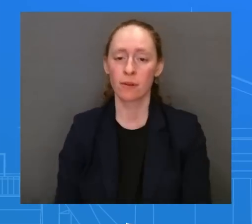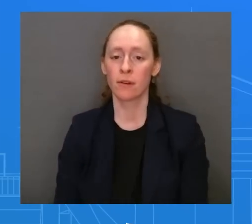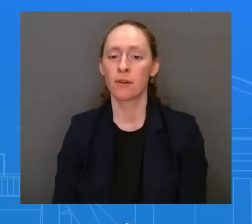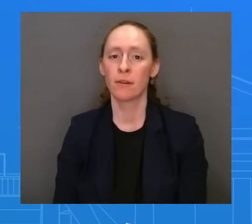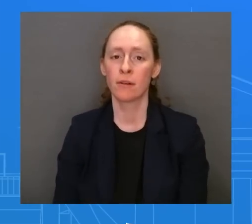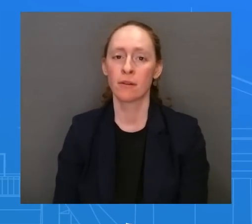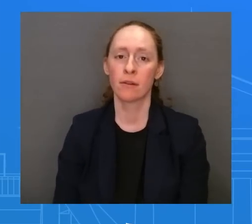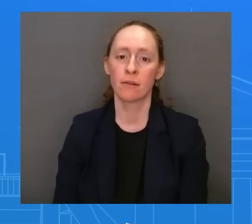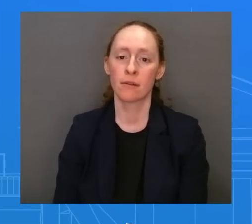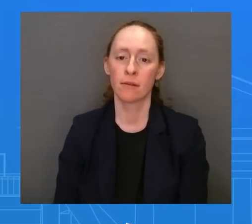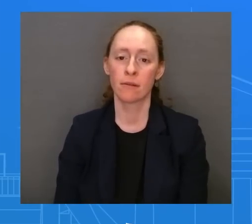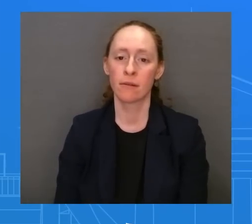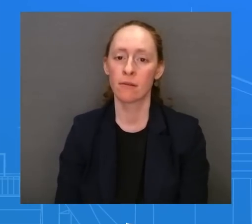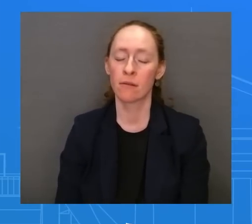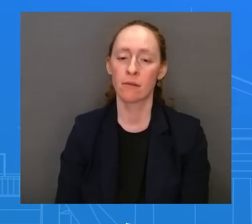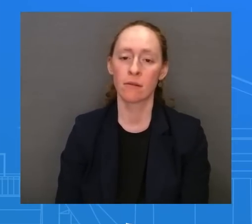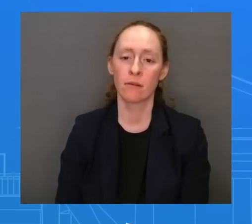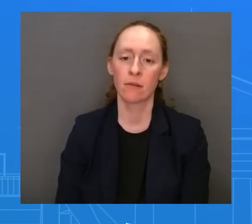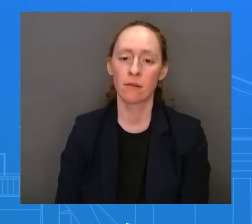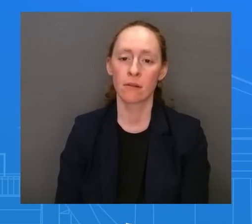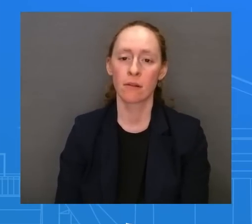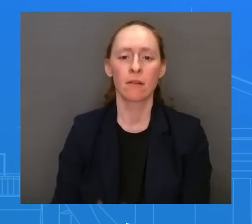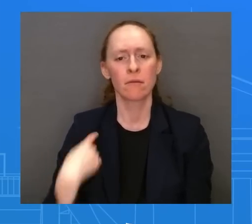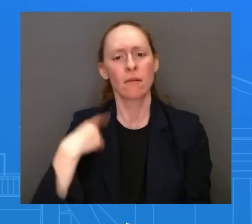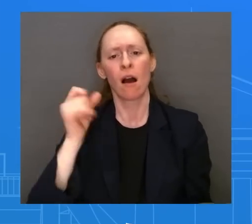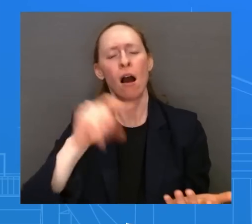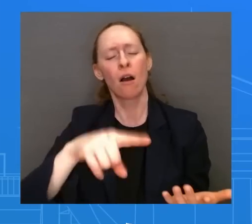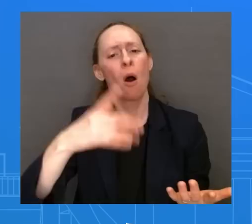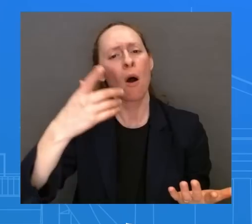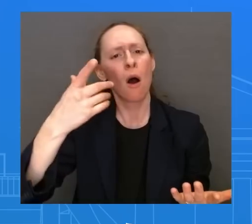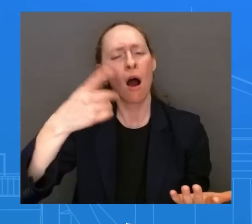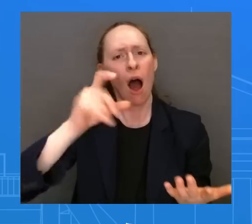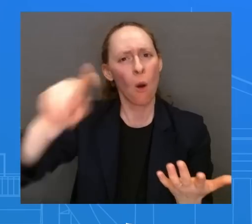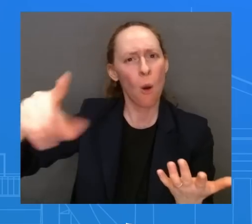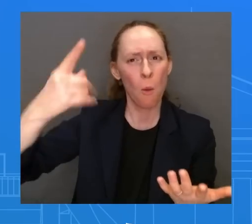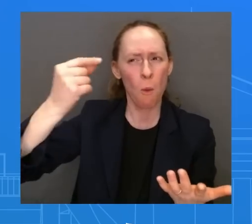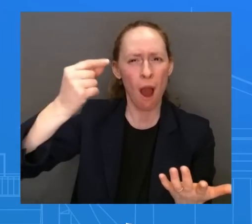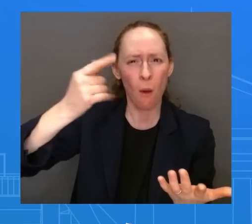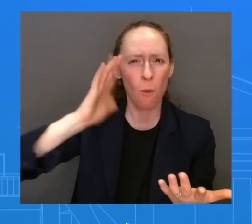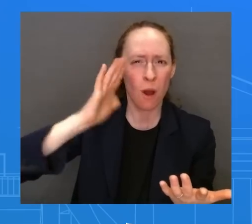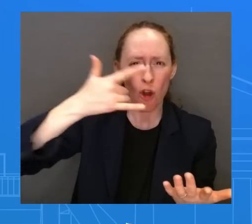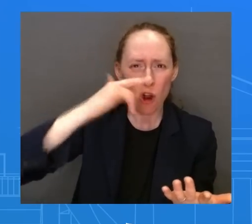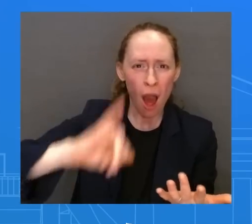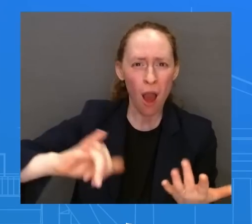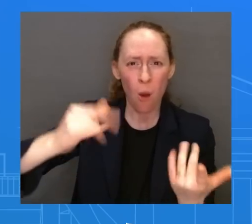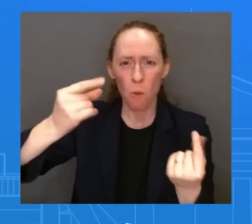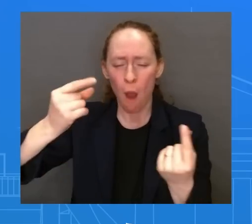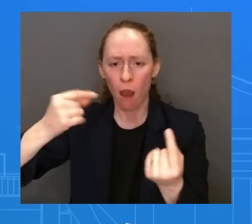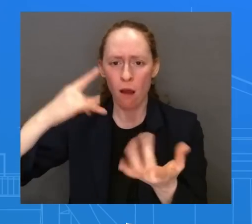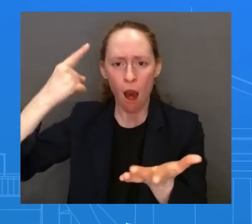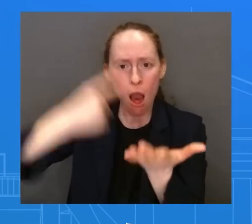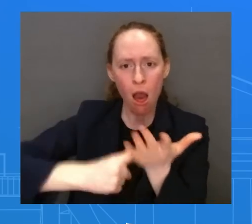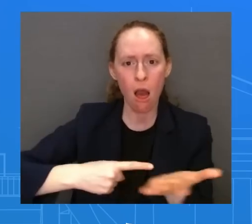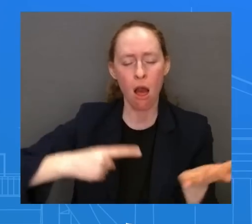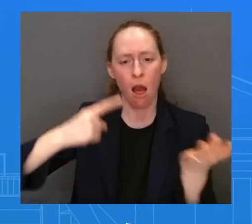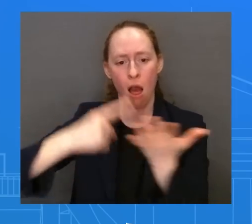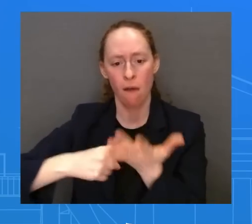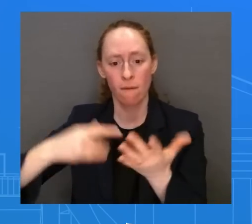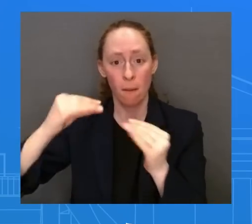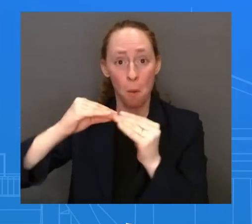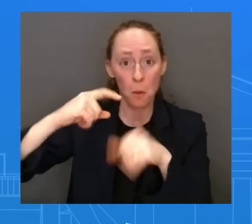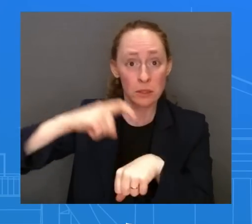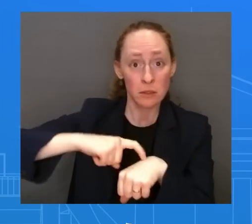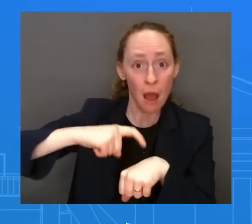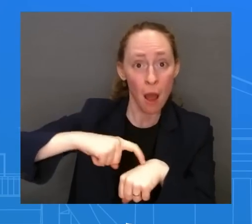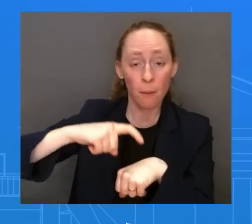would look like because we had secured this additional time from the Taliban to the 31st of August and the team did that the team